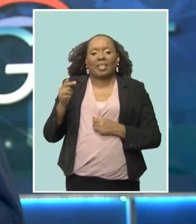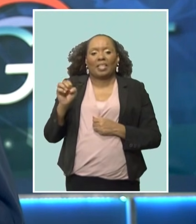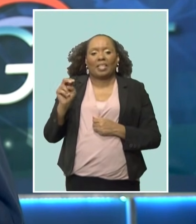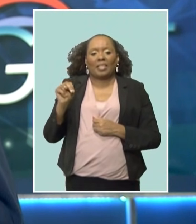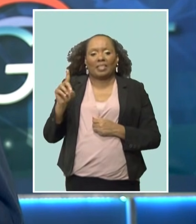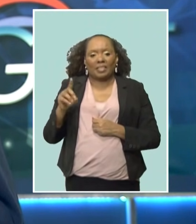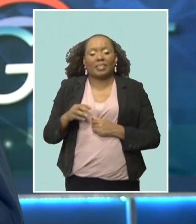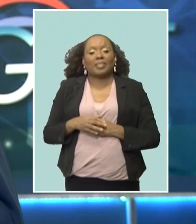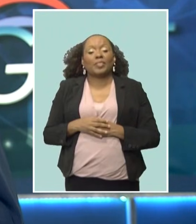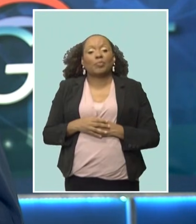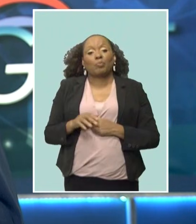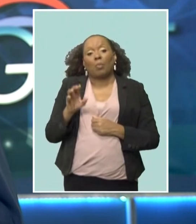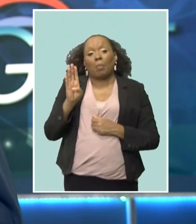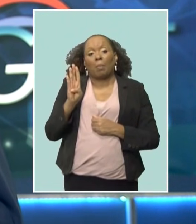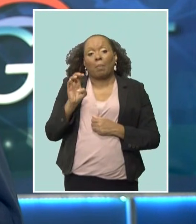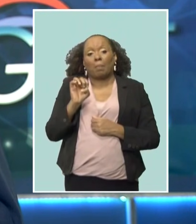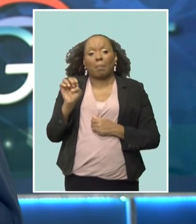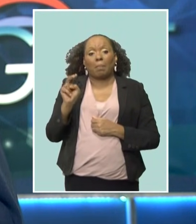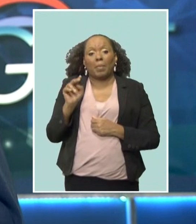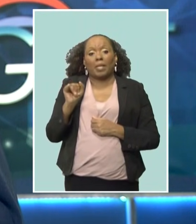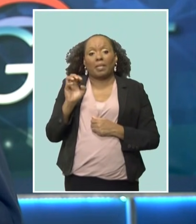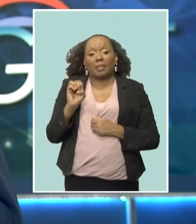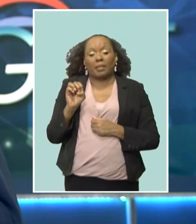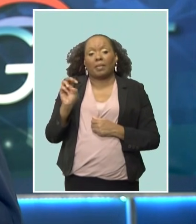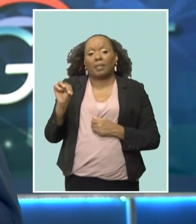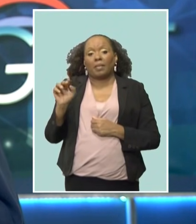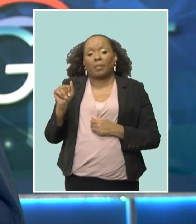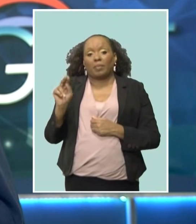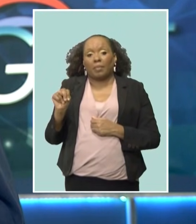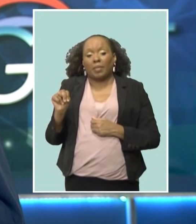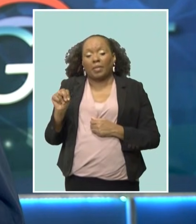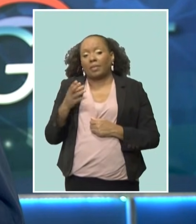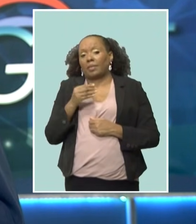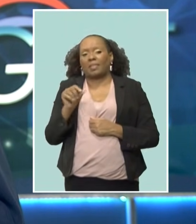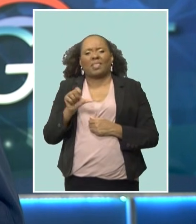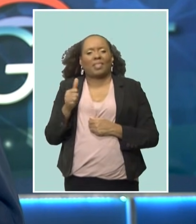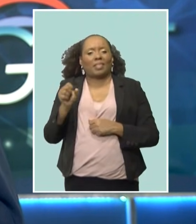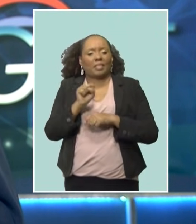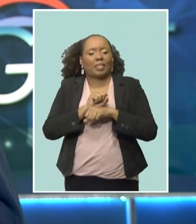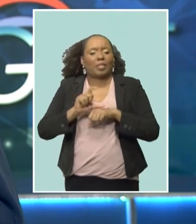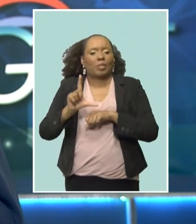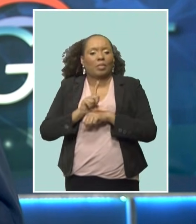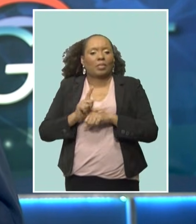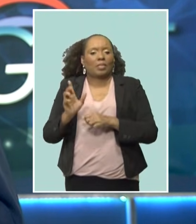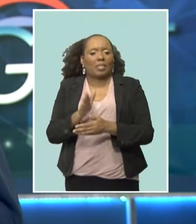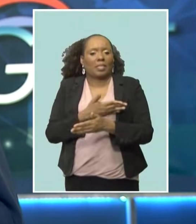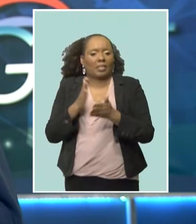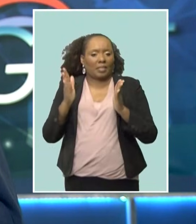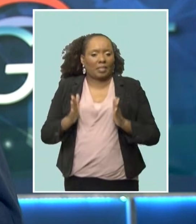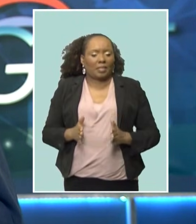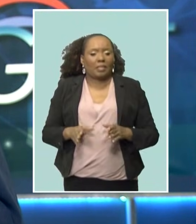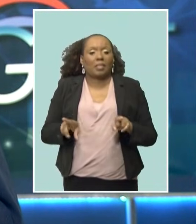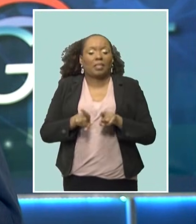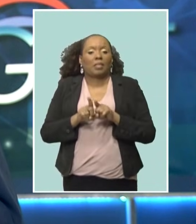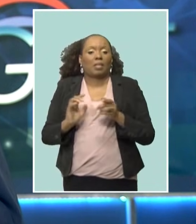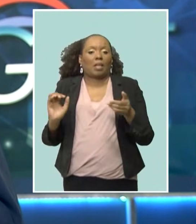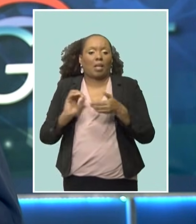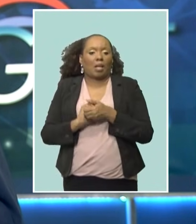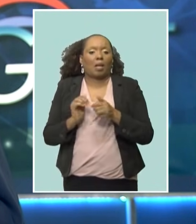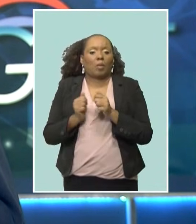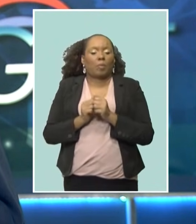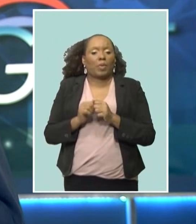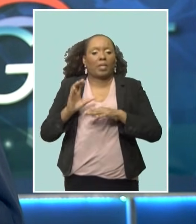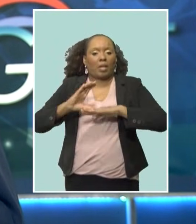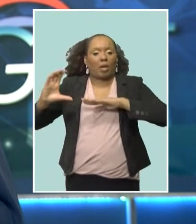Roberts, along with a stellar cast of St. Lucian artists. Mr. Gustave says that they're also partnering with regional